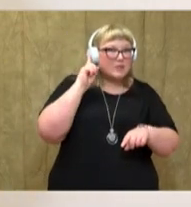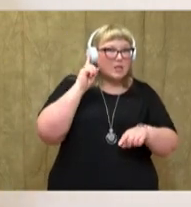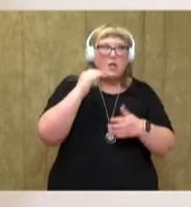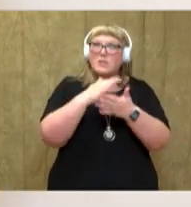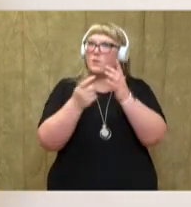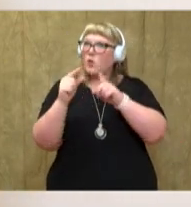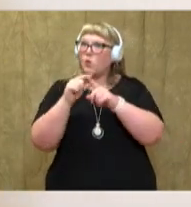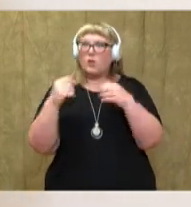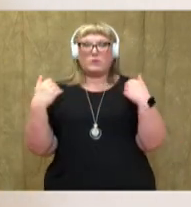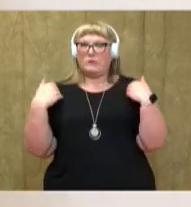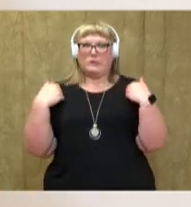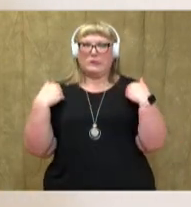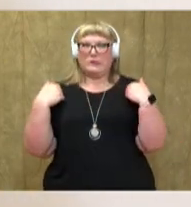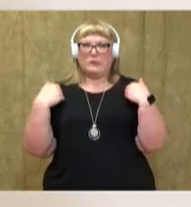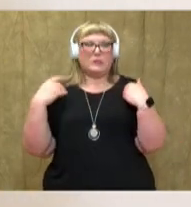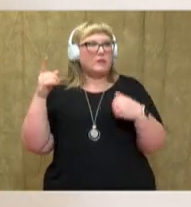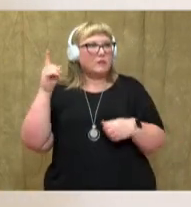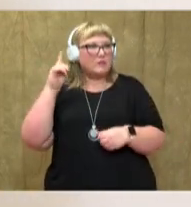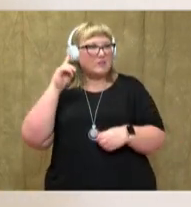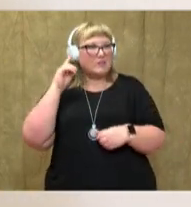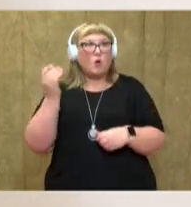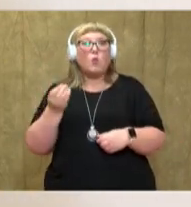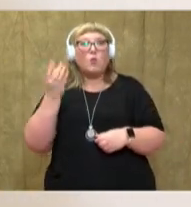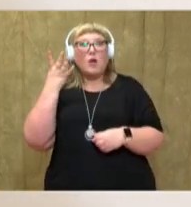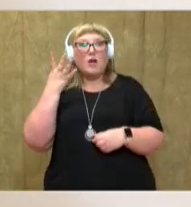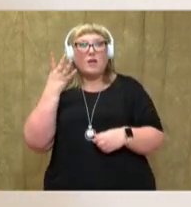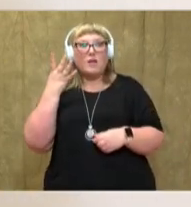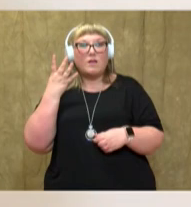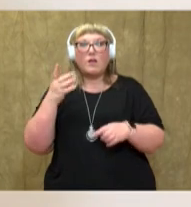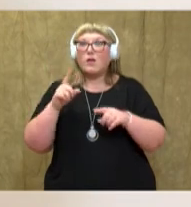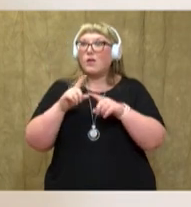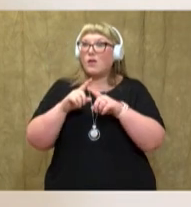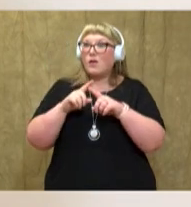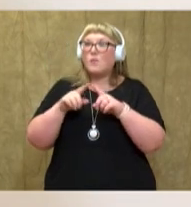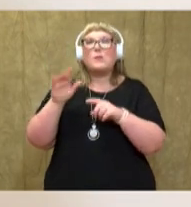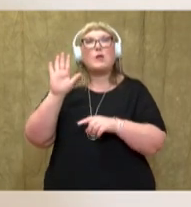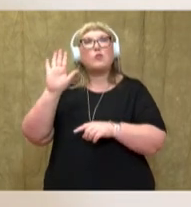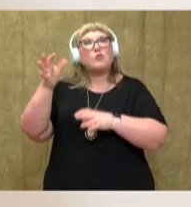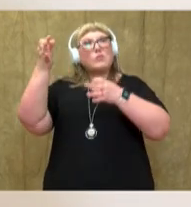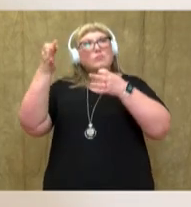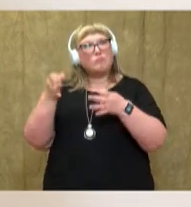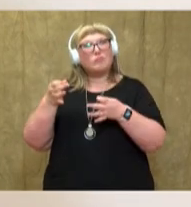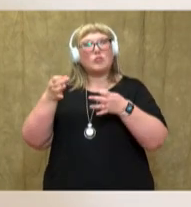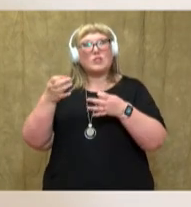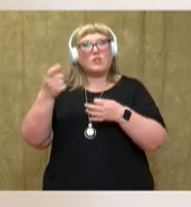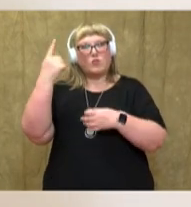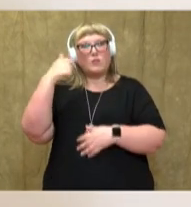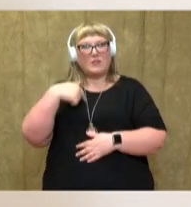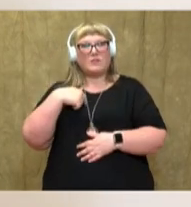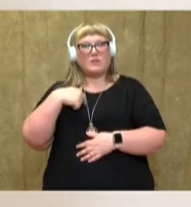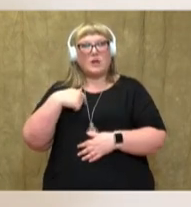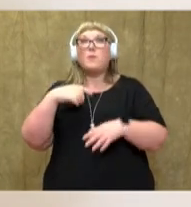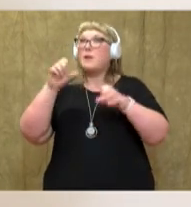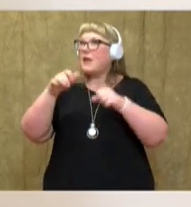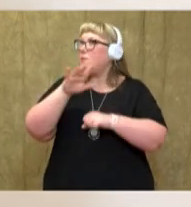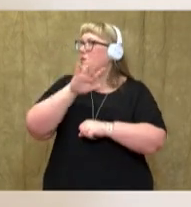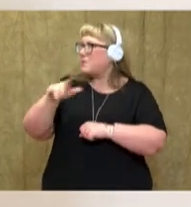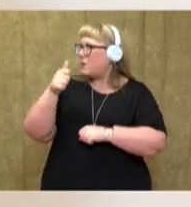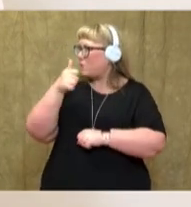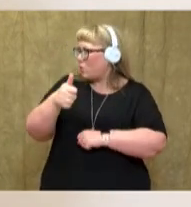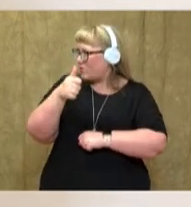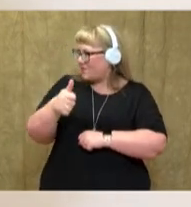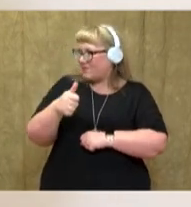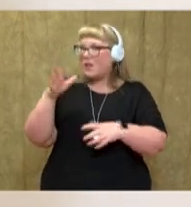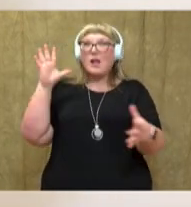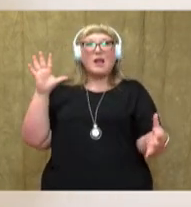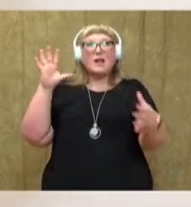not have the digraph, but it's going to be you to determine those sounds for me, be able to spell them fluently and connect